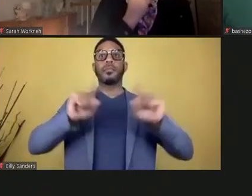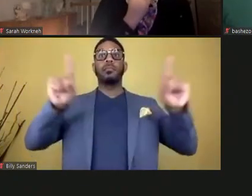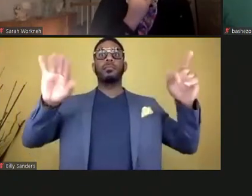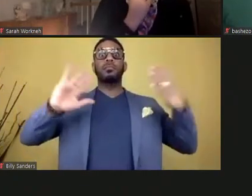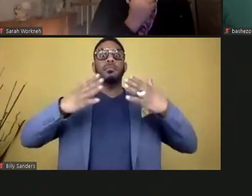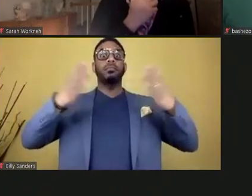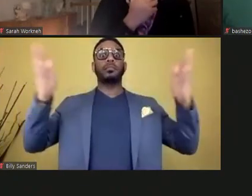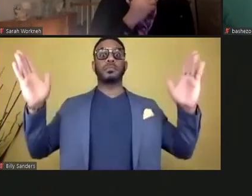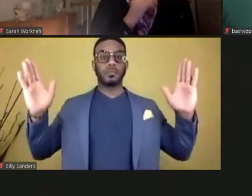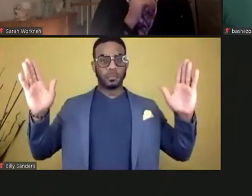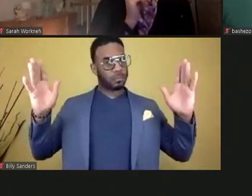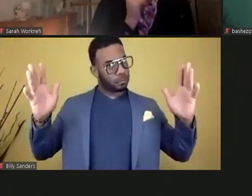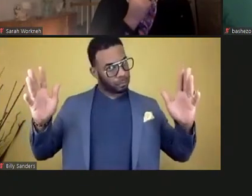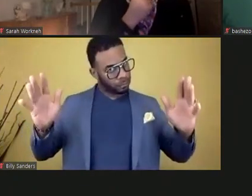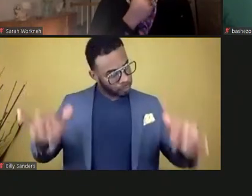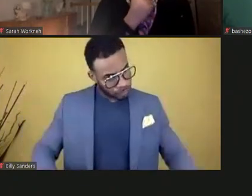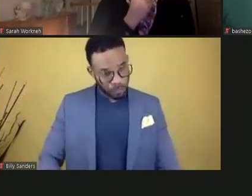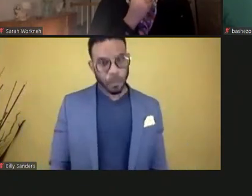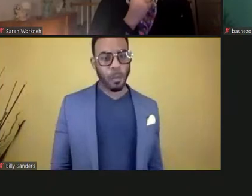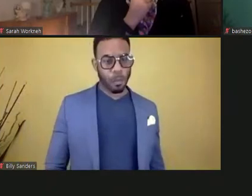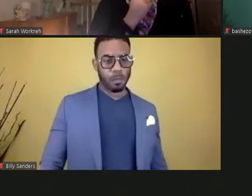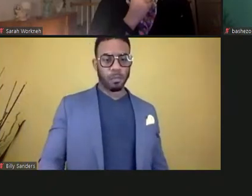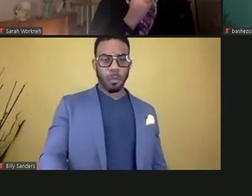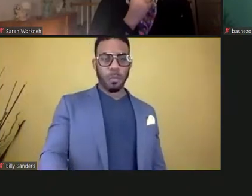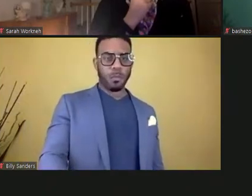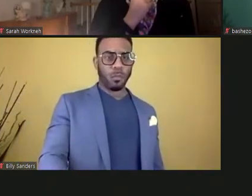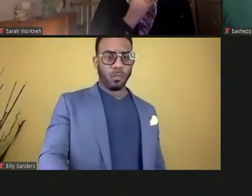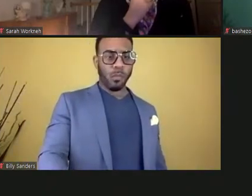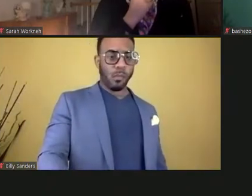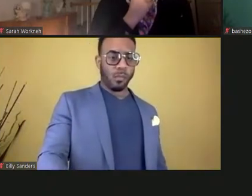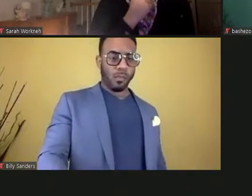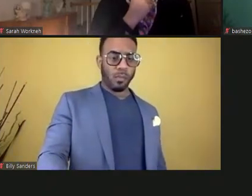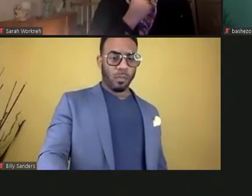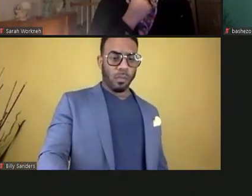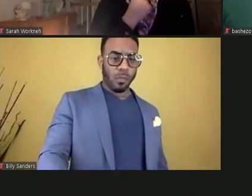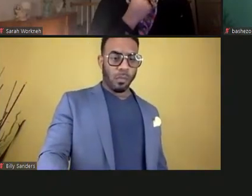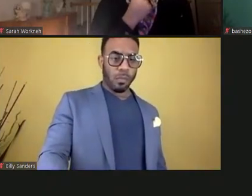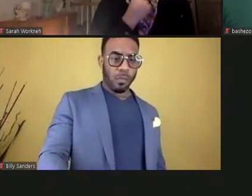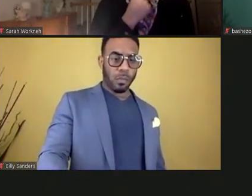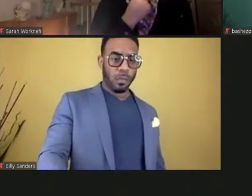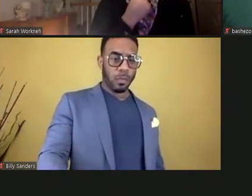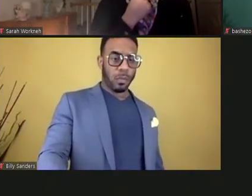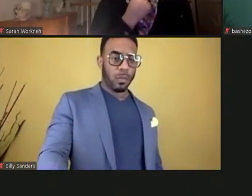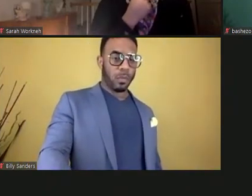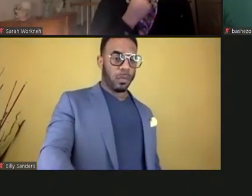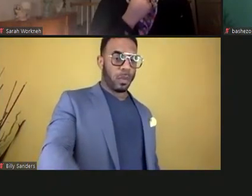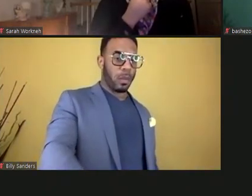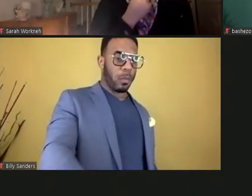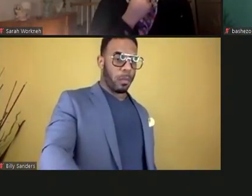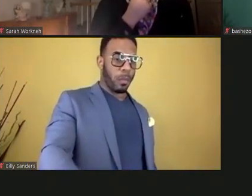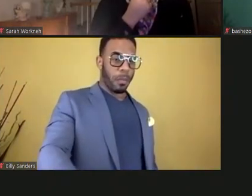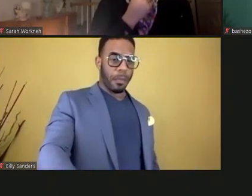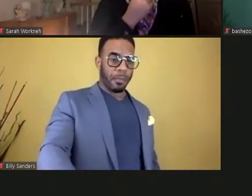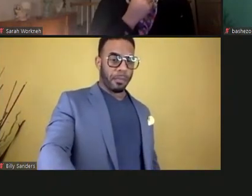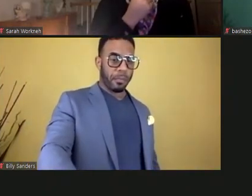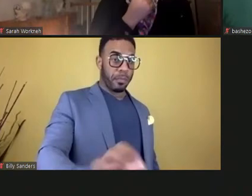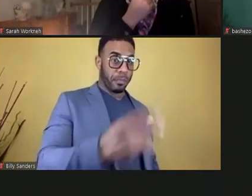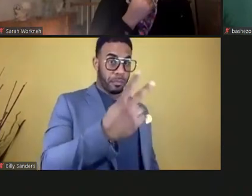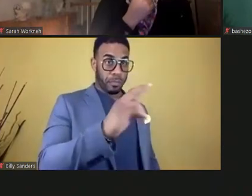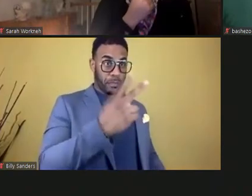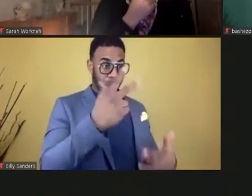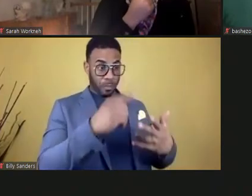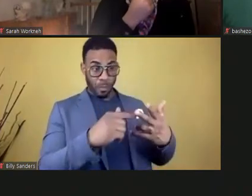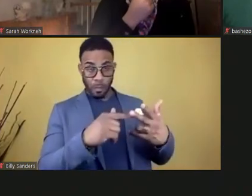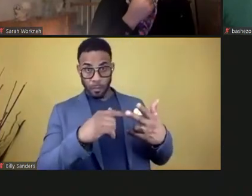community. And then you start to discover, like, the number three person at the office is totally in alignment